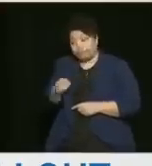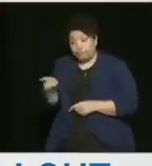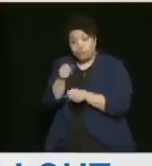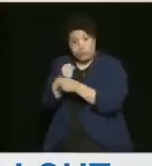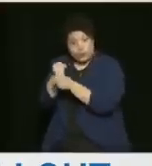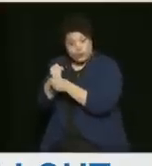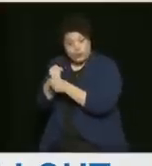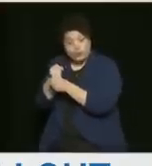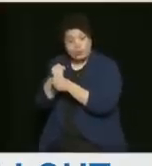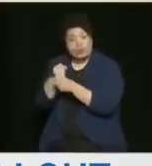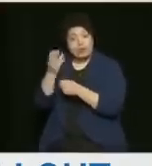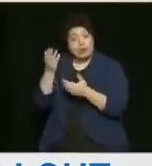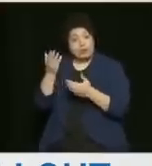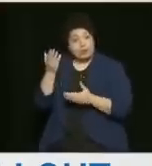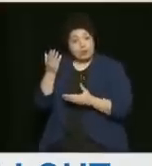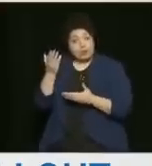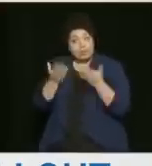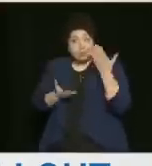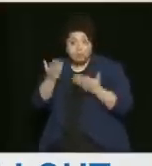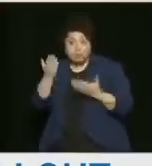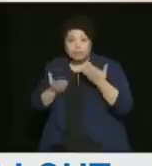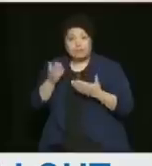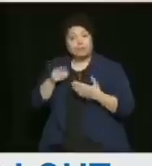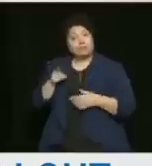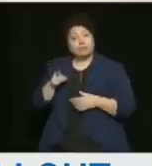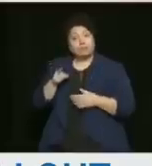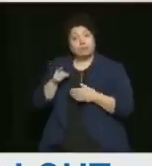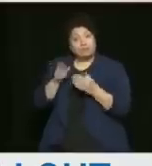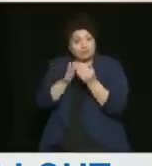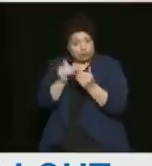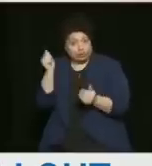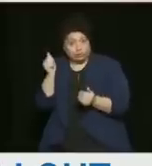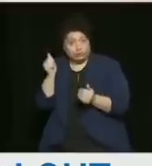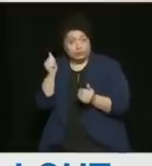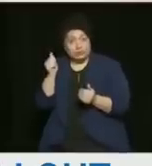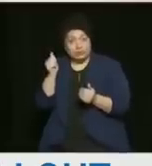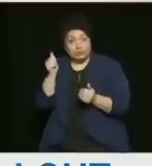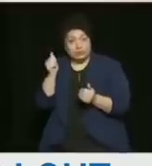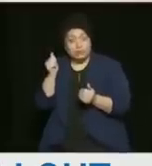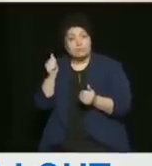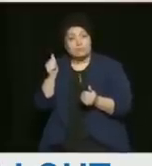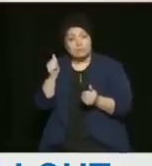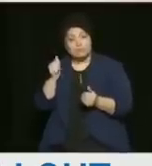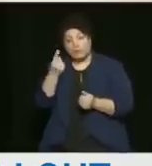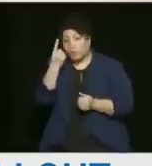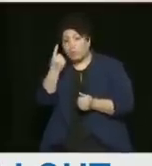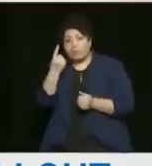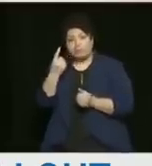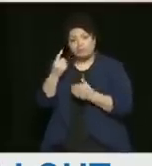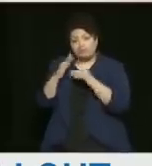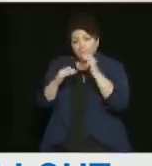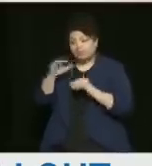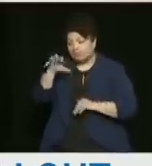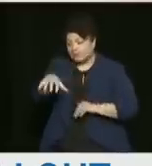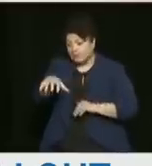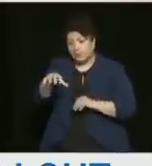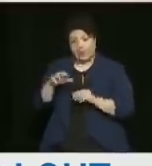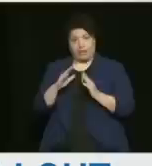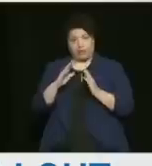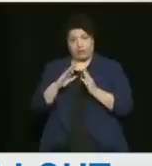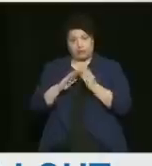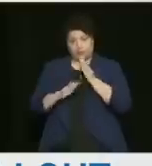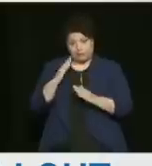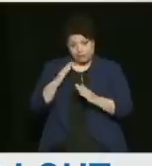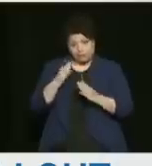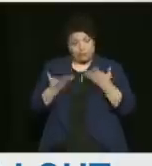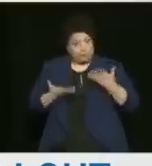have it be easier, more feasible to do it maybe starting off at a facility in an urban setting. Not to say that